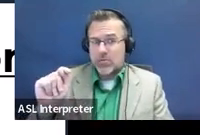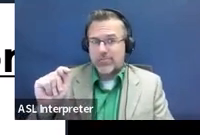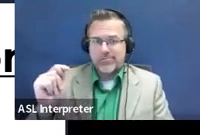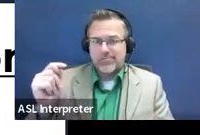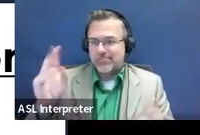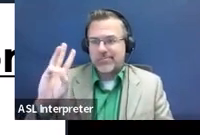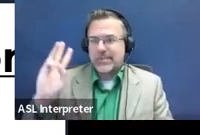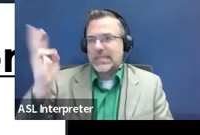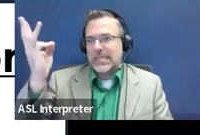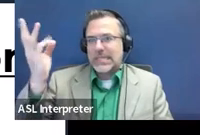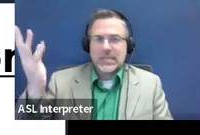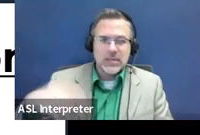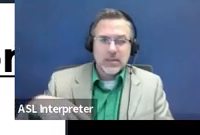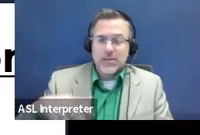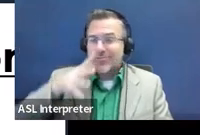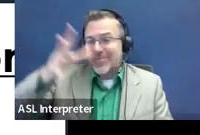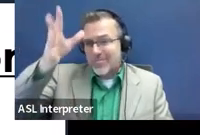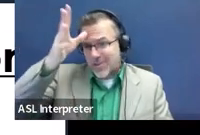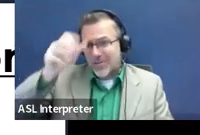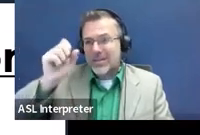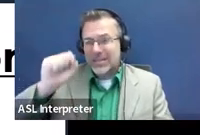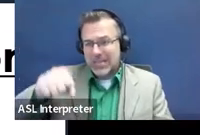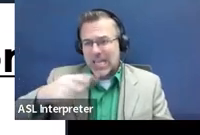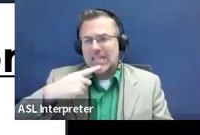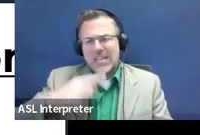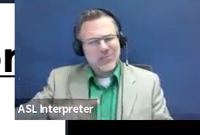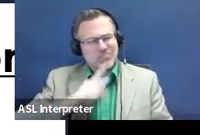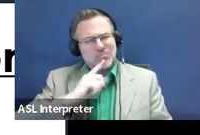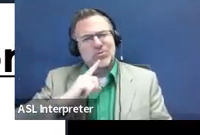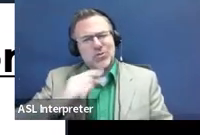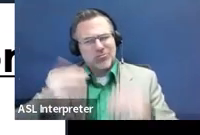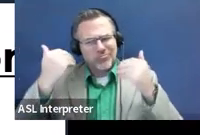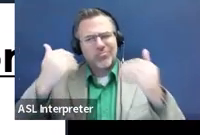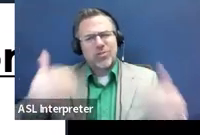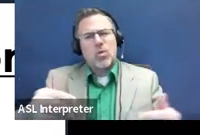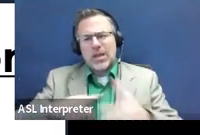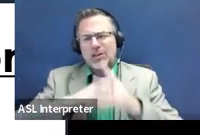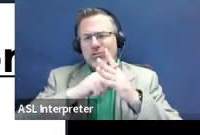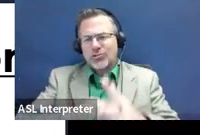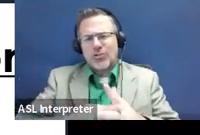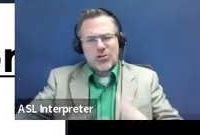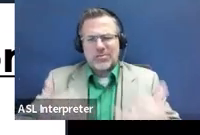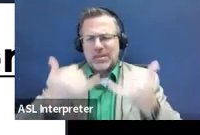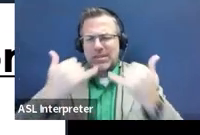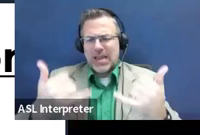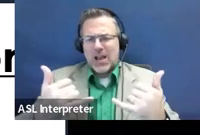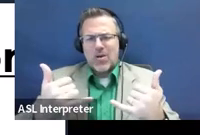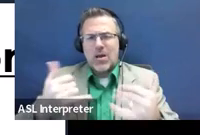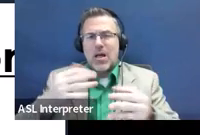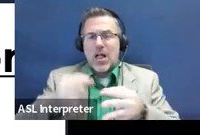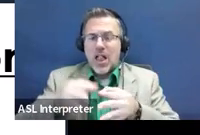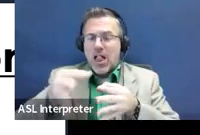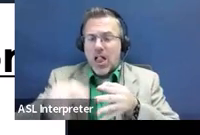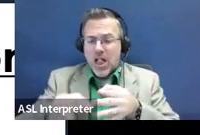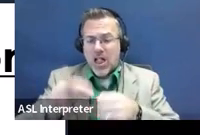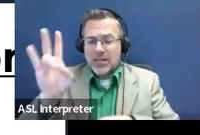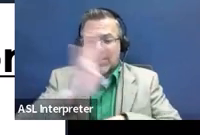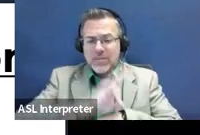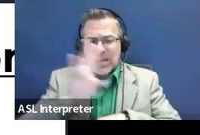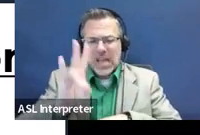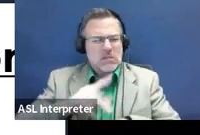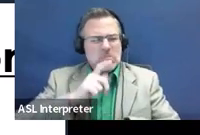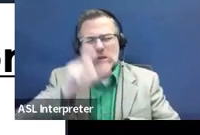I waive my 7-day notice. Go ahead and start it immediately. And you can just note in the written notice that the